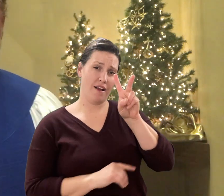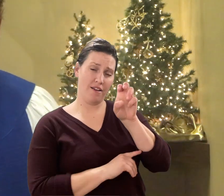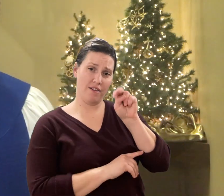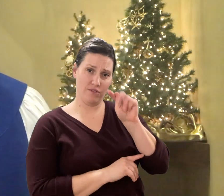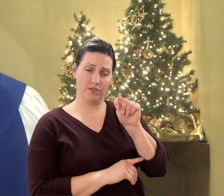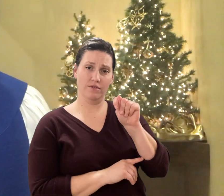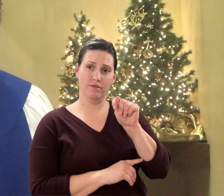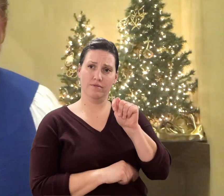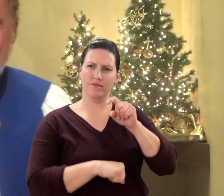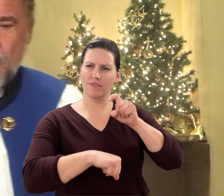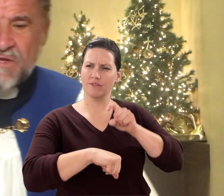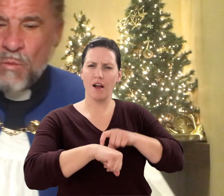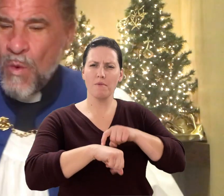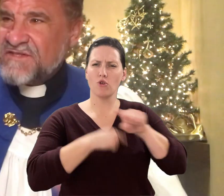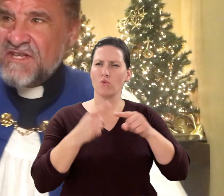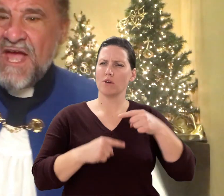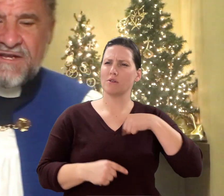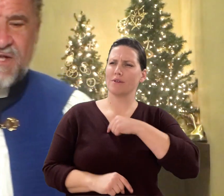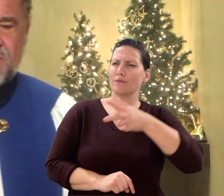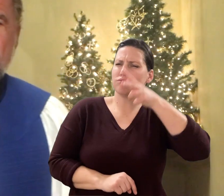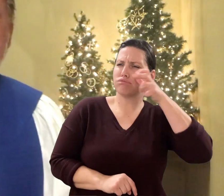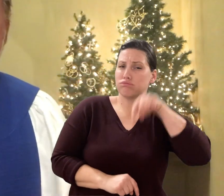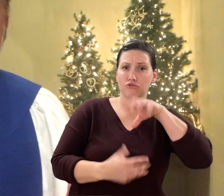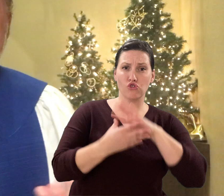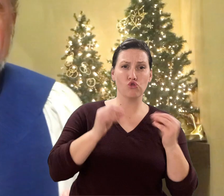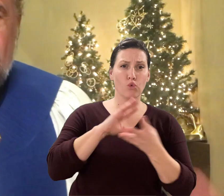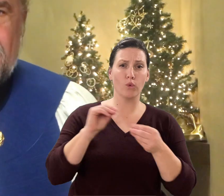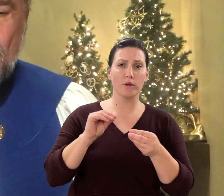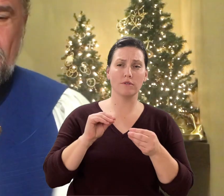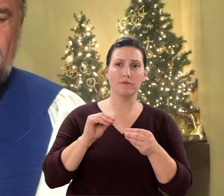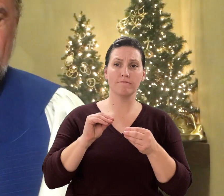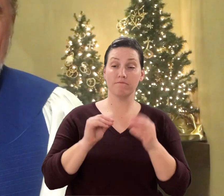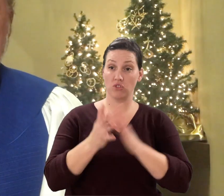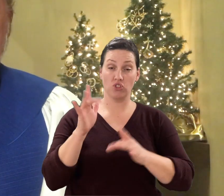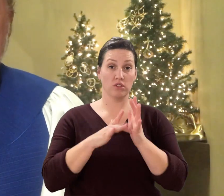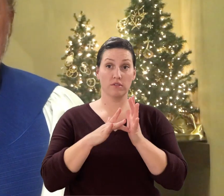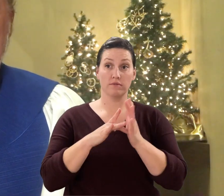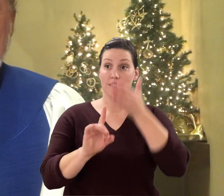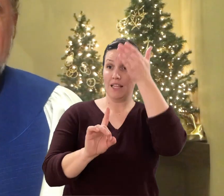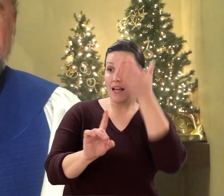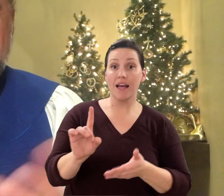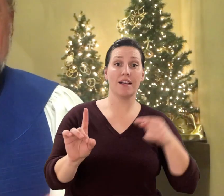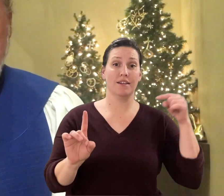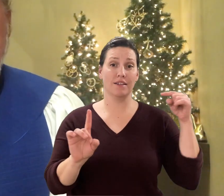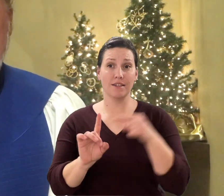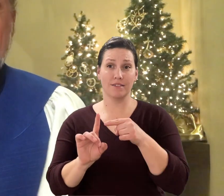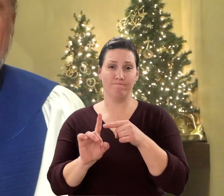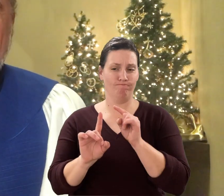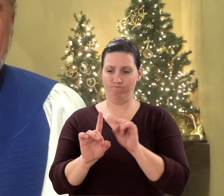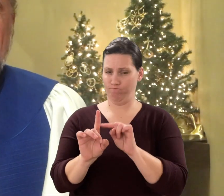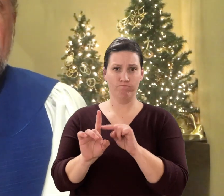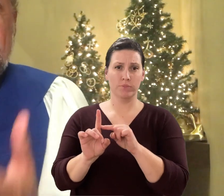Advent is a time when we once again get to hear this testimony that Jesus is the